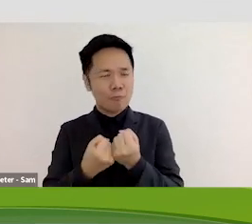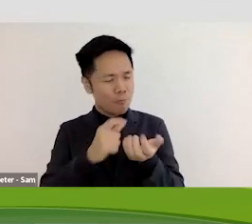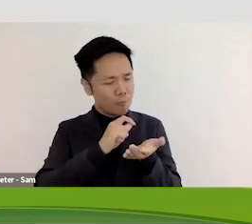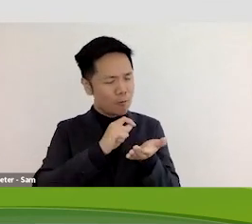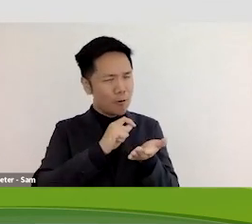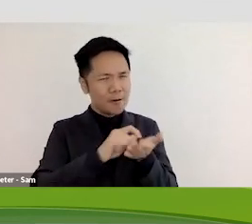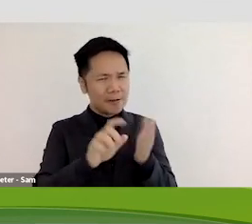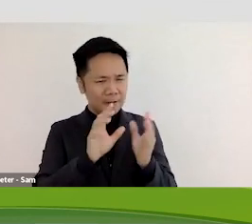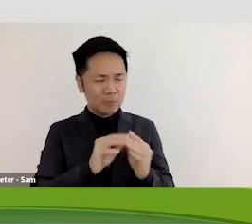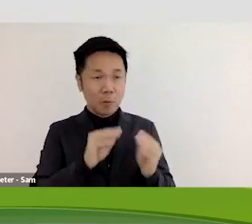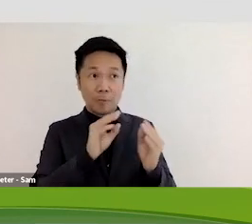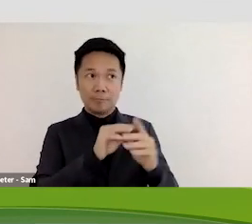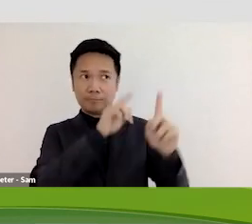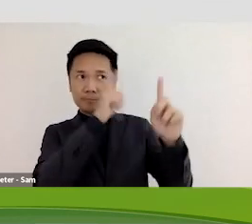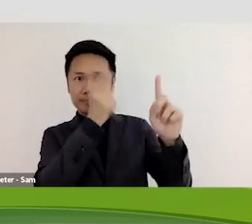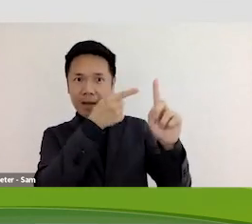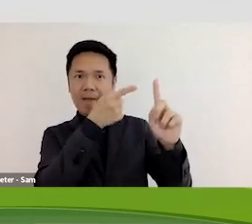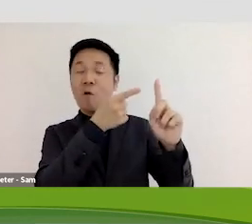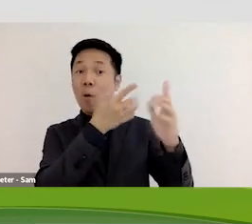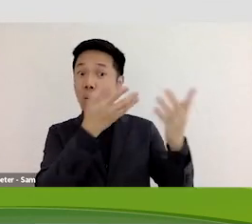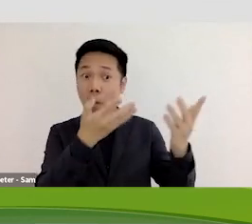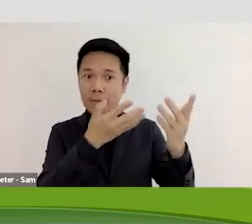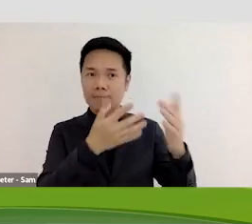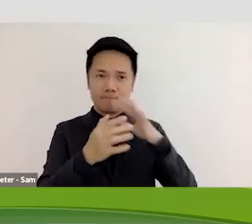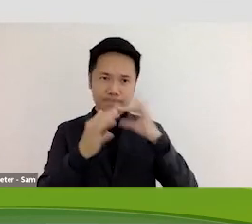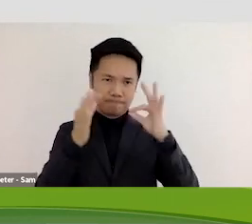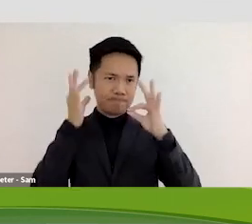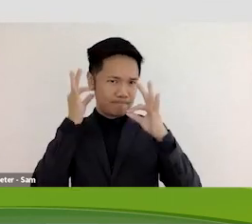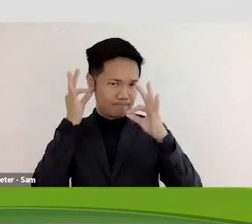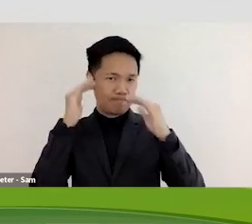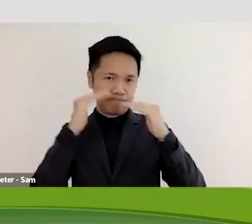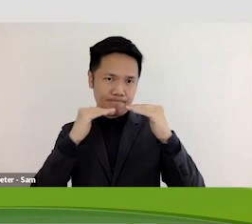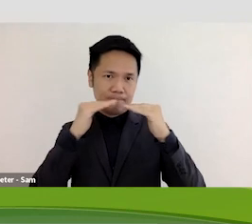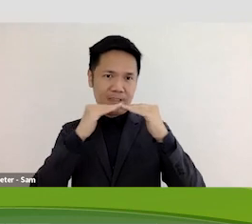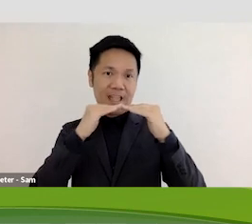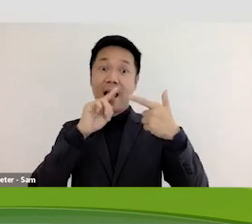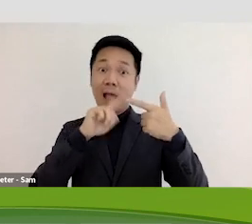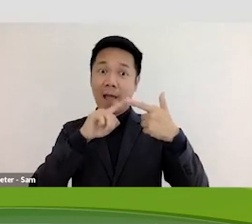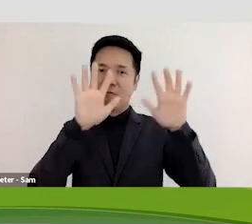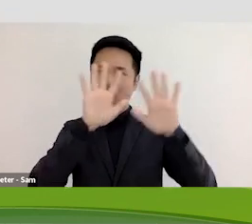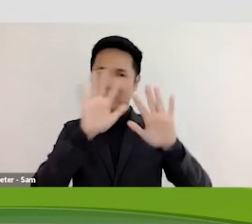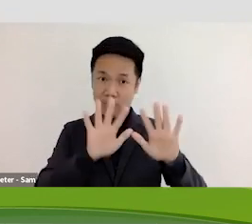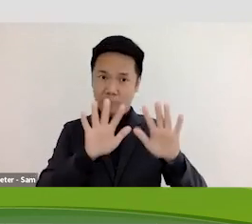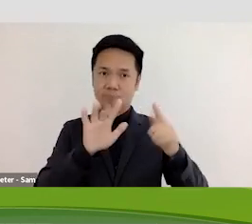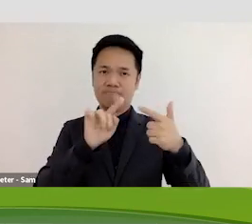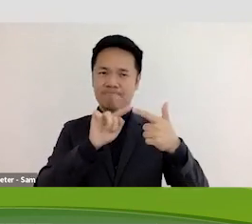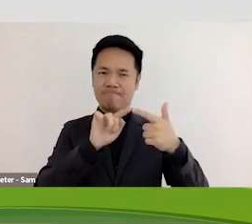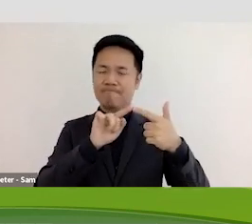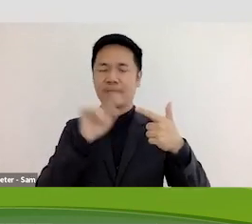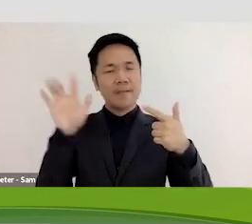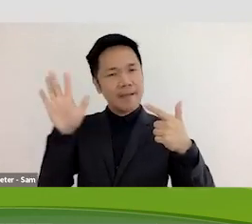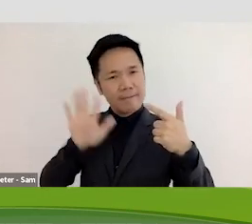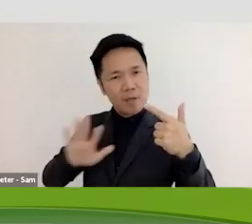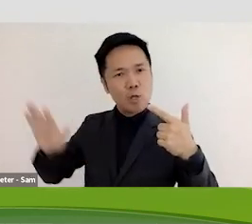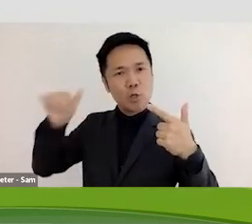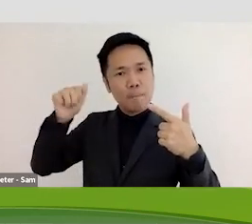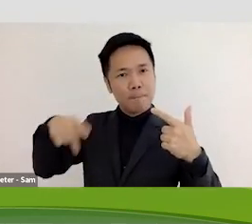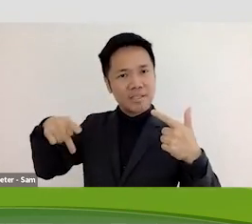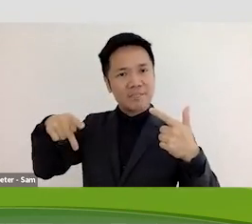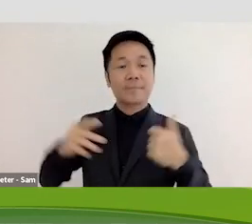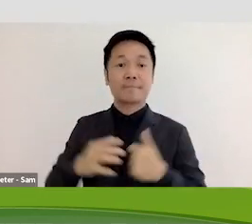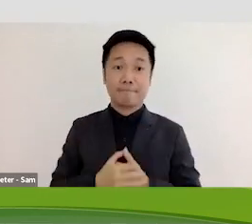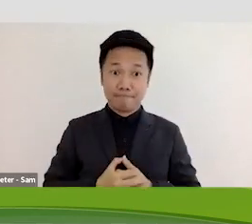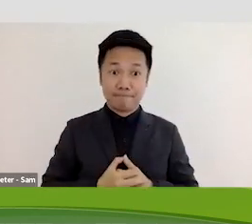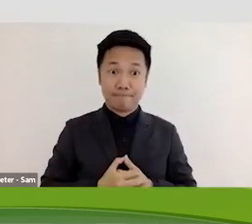2030 ambitions on gender equality and climate action within Asia and the Pacific. On behalf, again, I'd like to thank